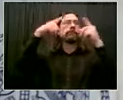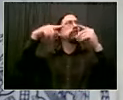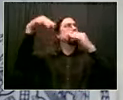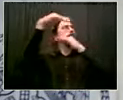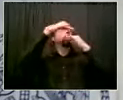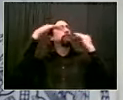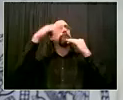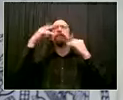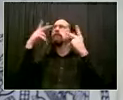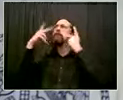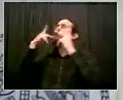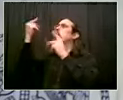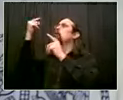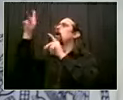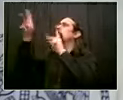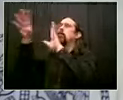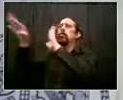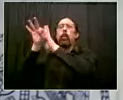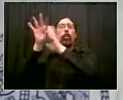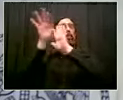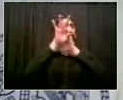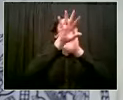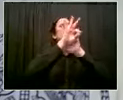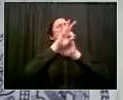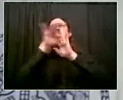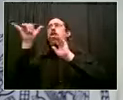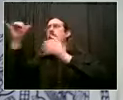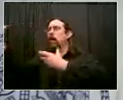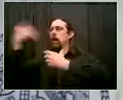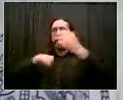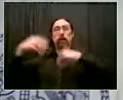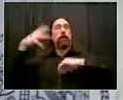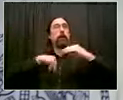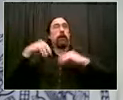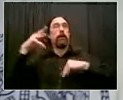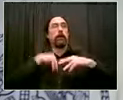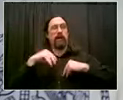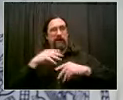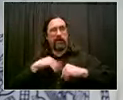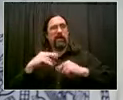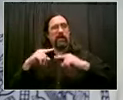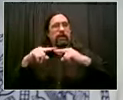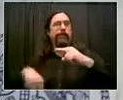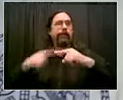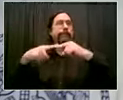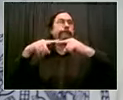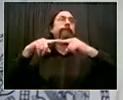experience. But he has saved lives many times. I honor him for it. My pleasure to introduce Julio Medina.